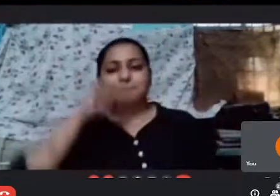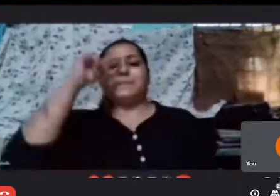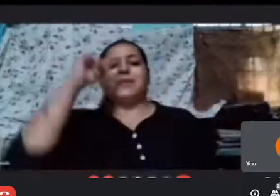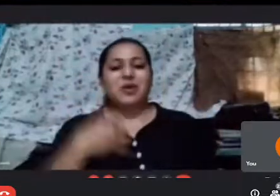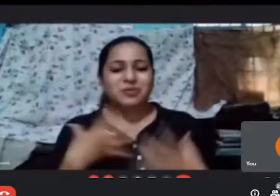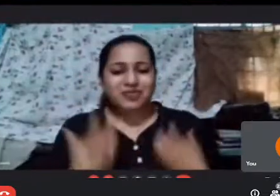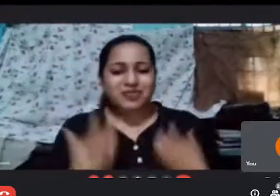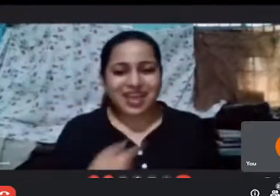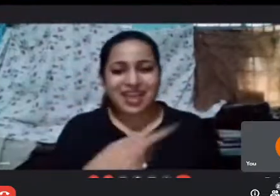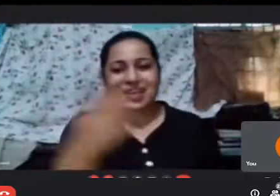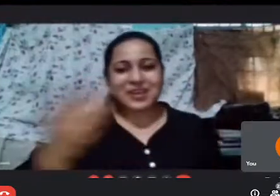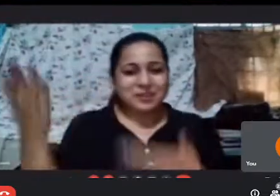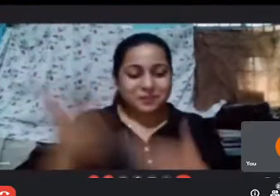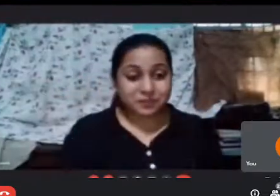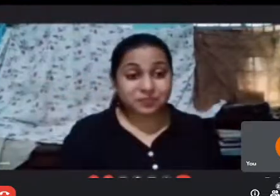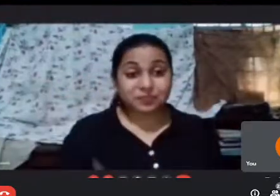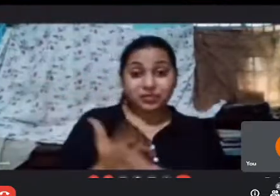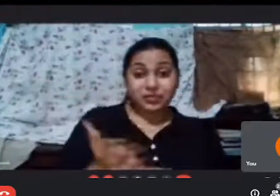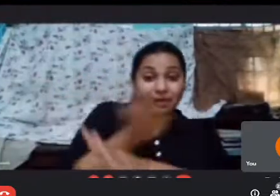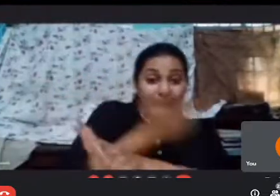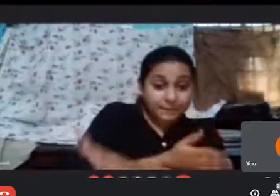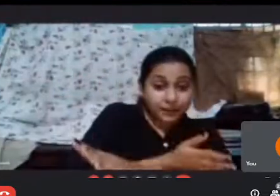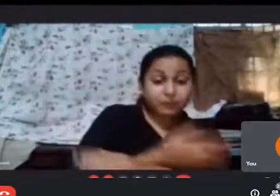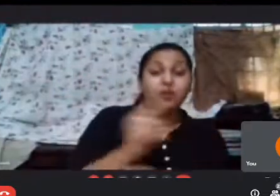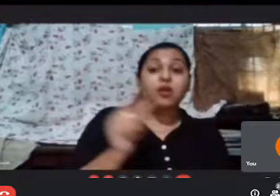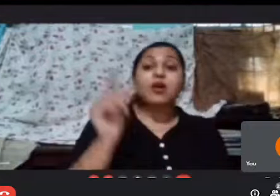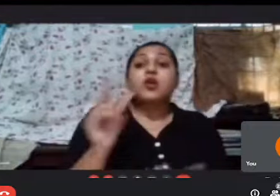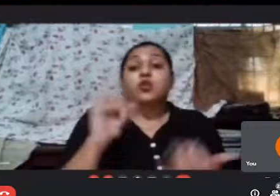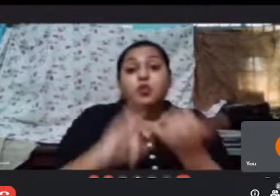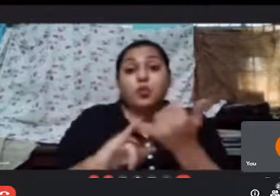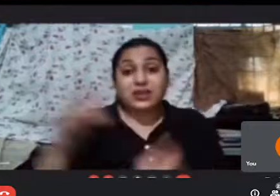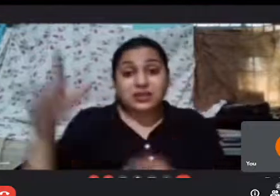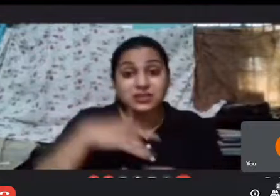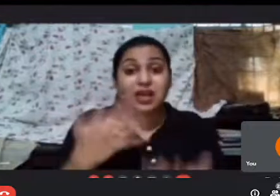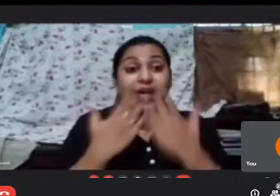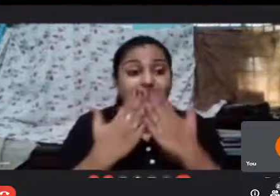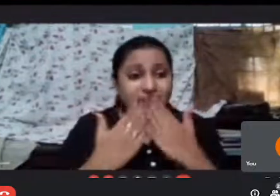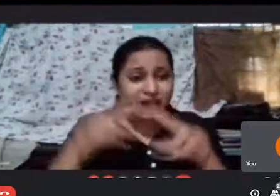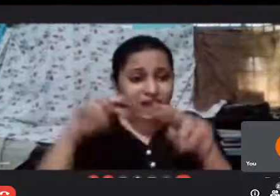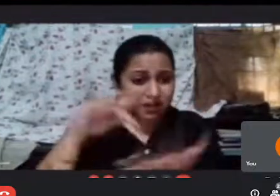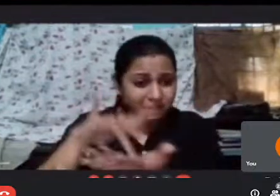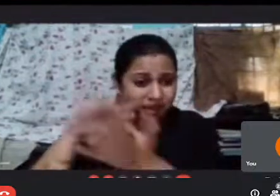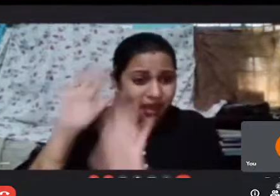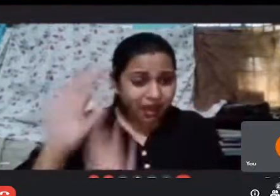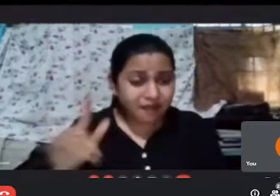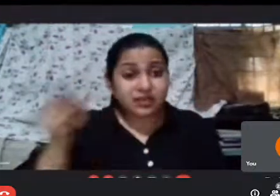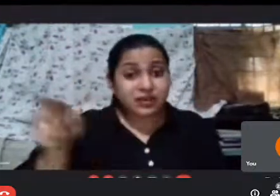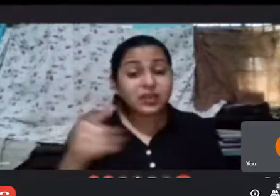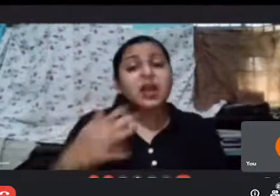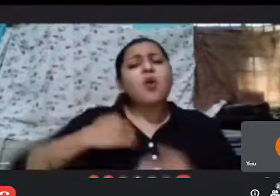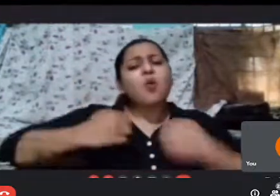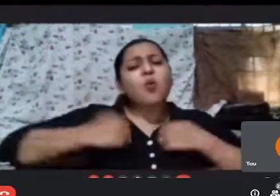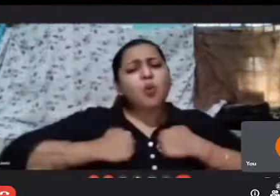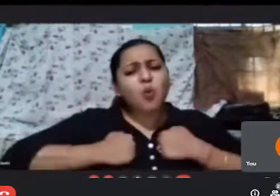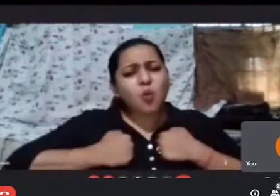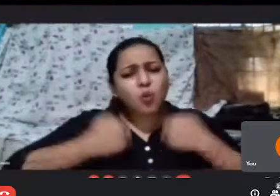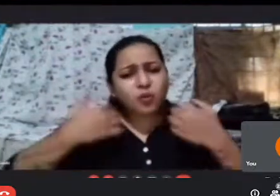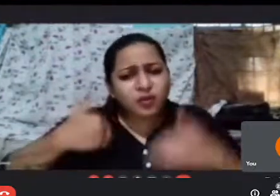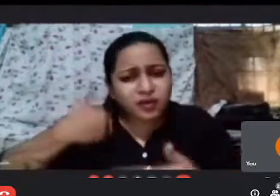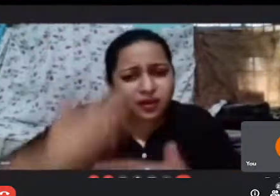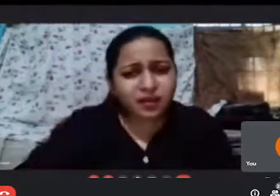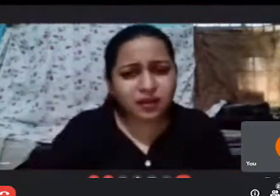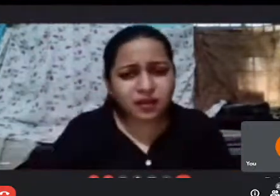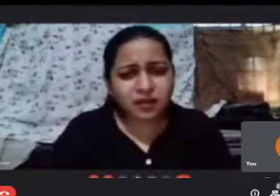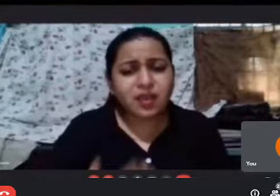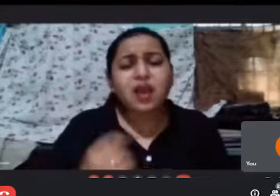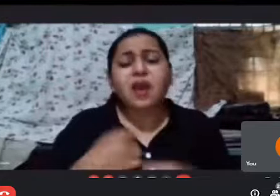Before coming to the University of Central Lancashire, she headed a research group on comparative study of